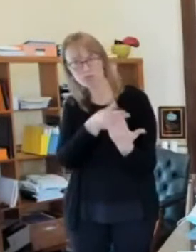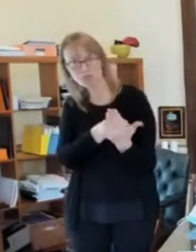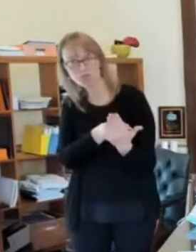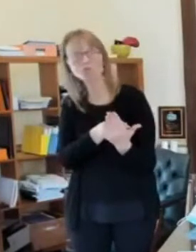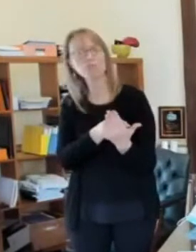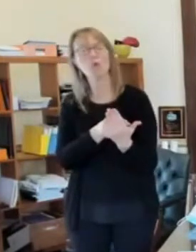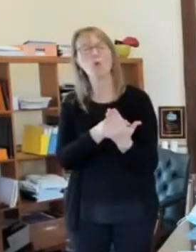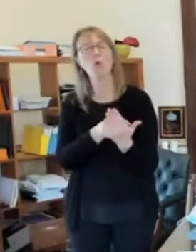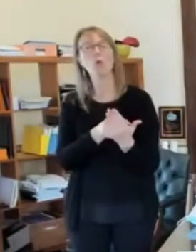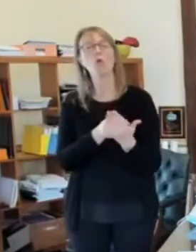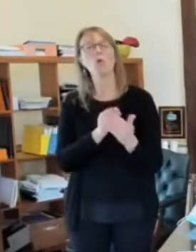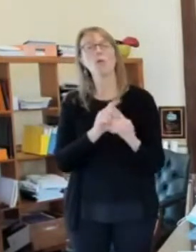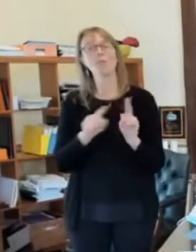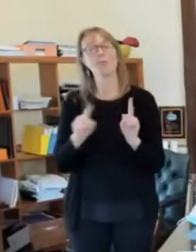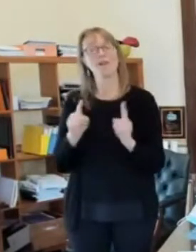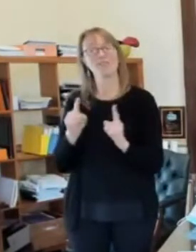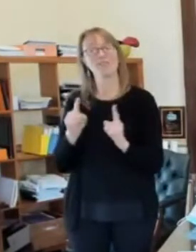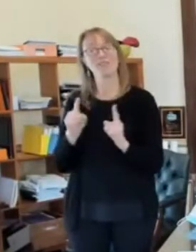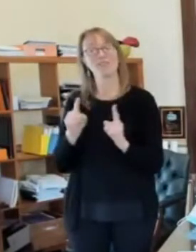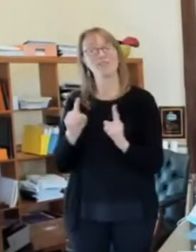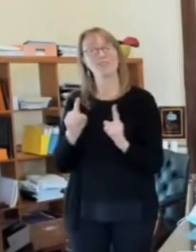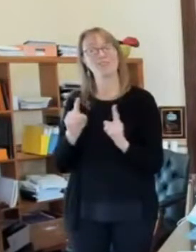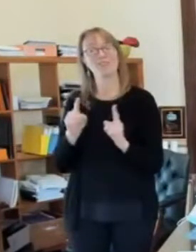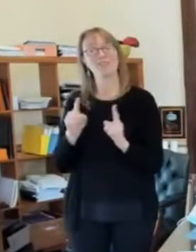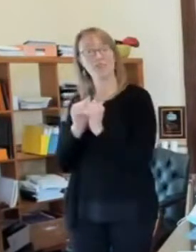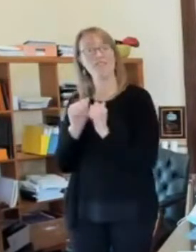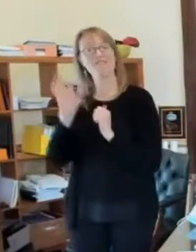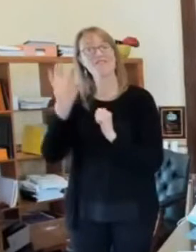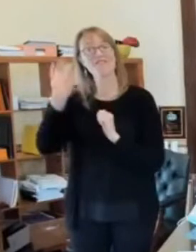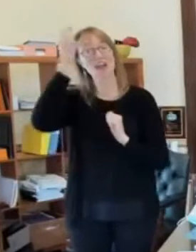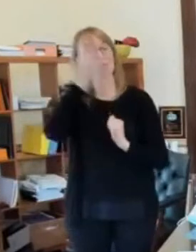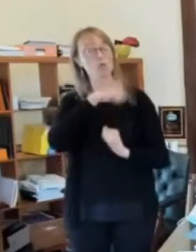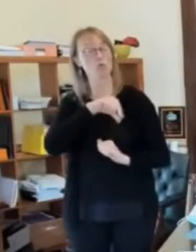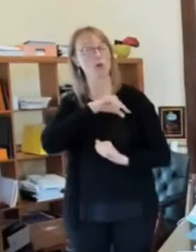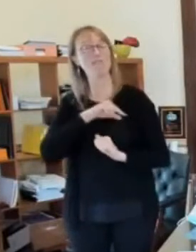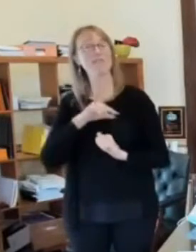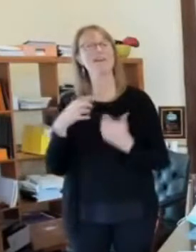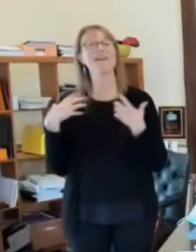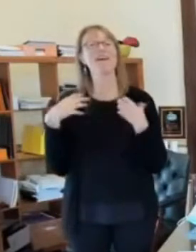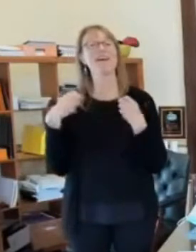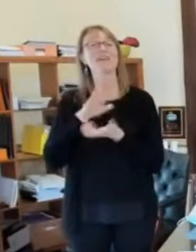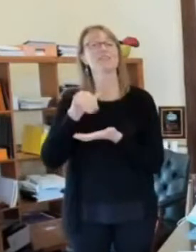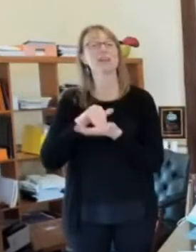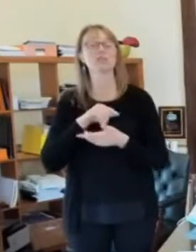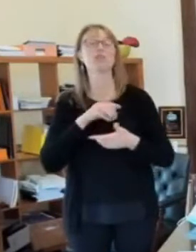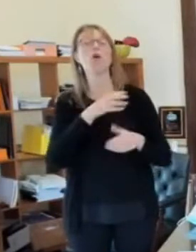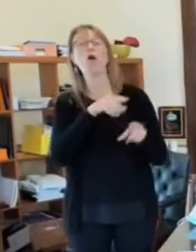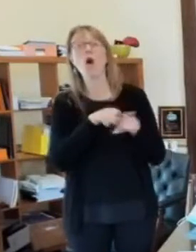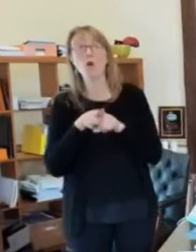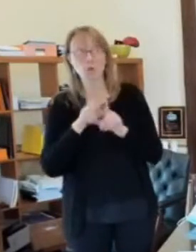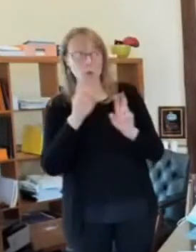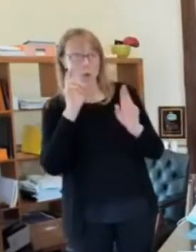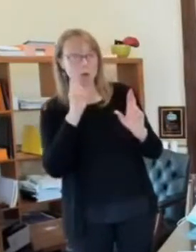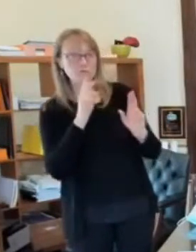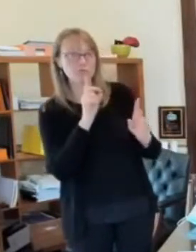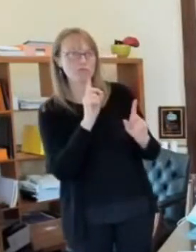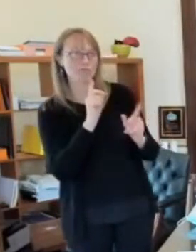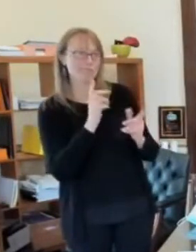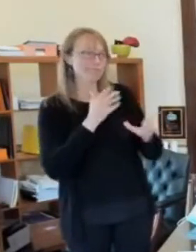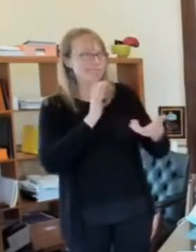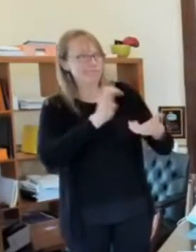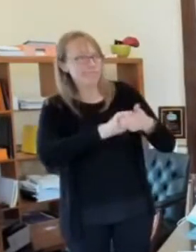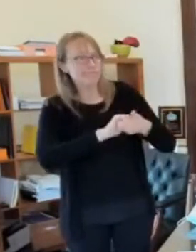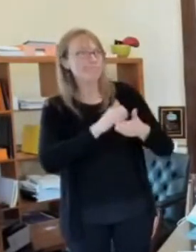centers. We hope to also be working with CVS, with Walgreens, maybe some of the